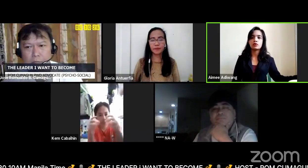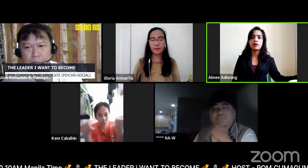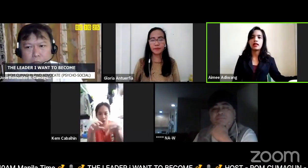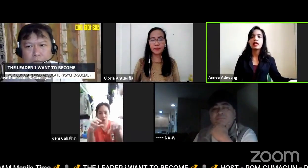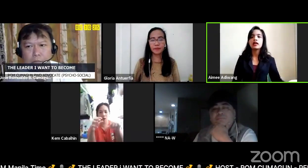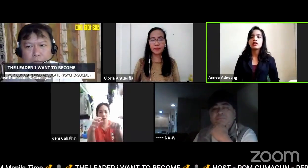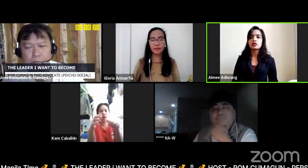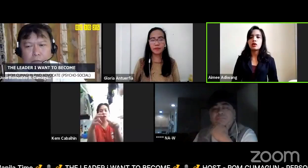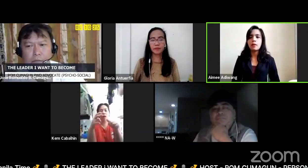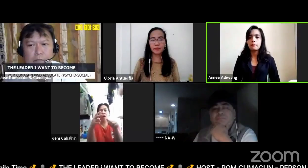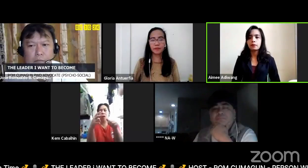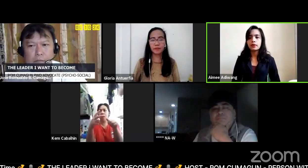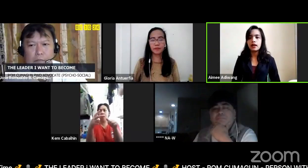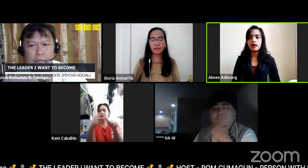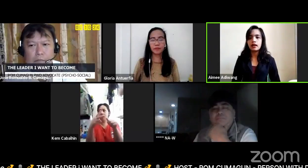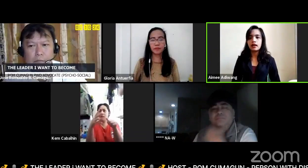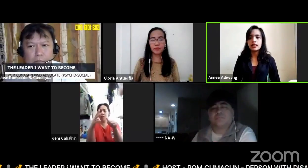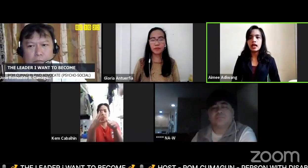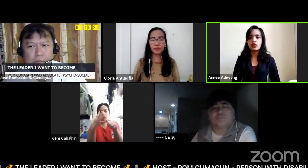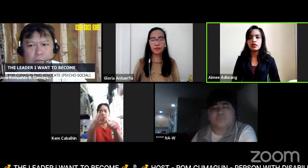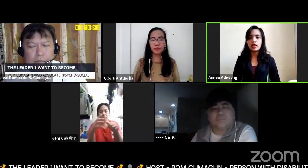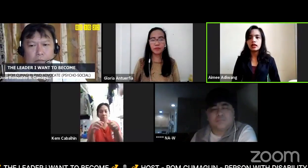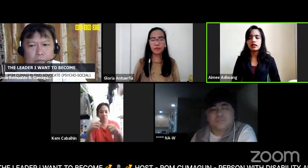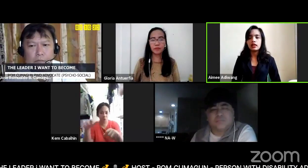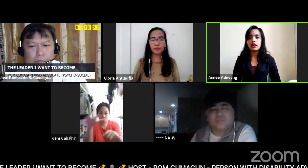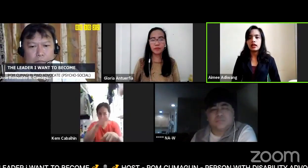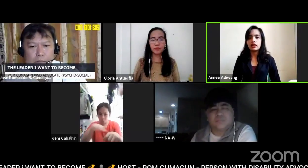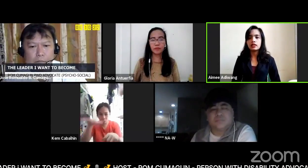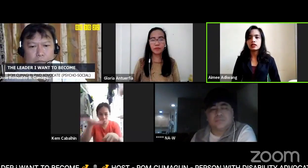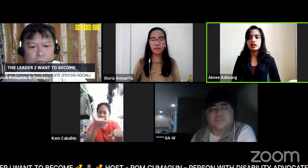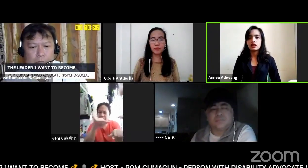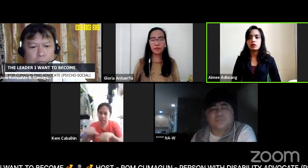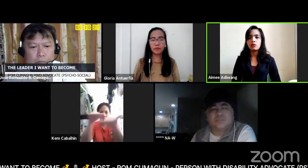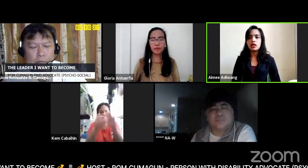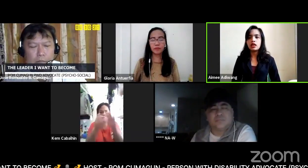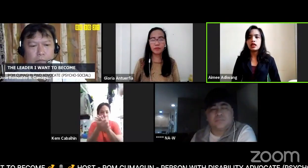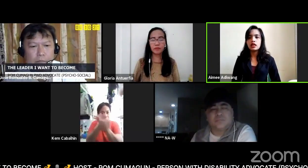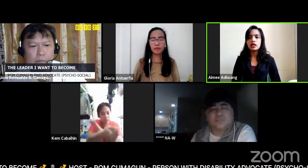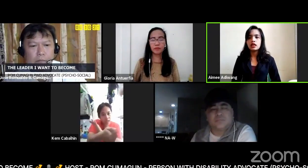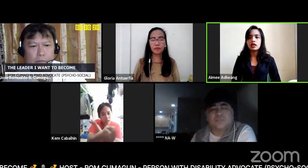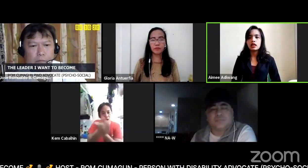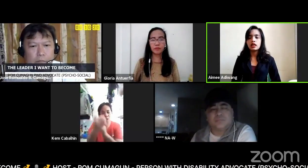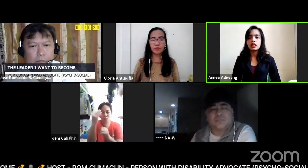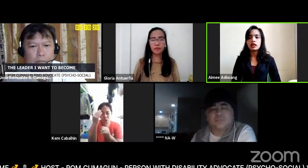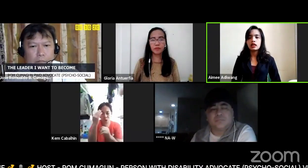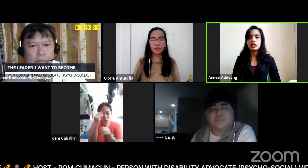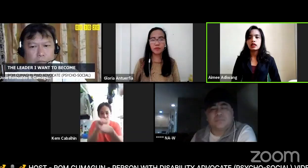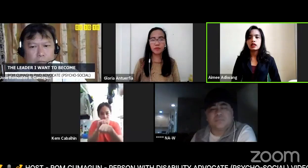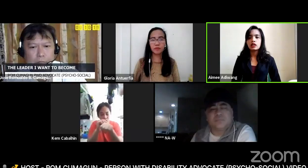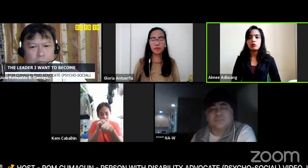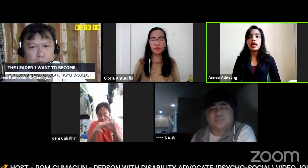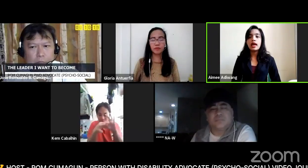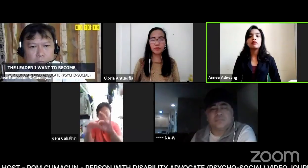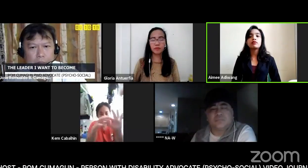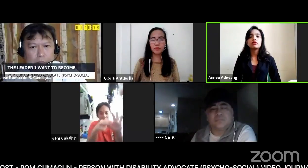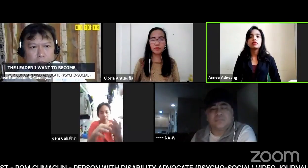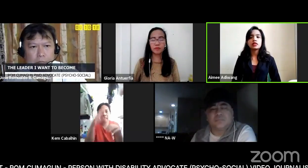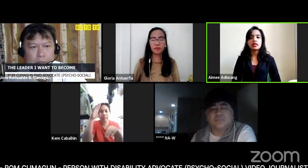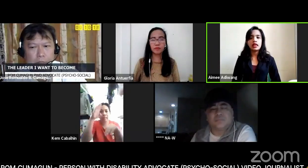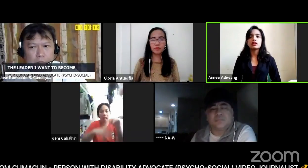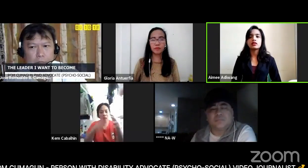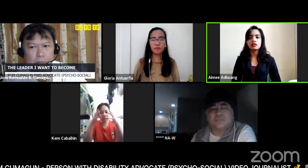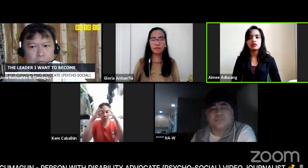their own signs as well. So, the second thing is we we